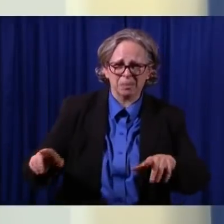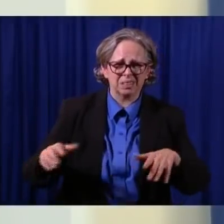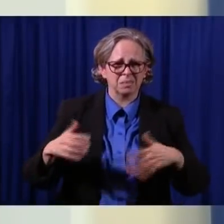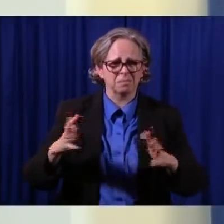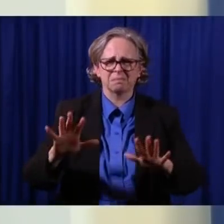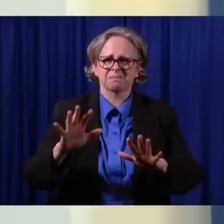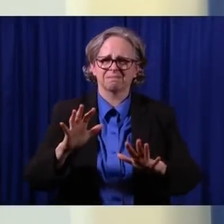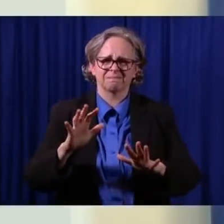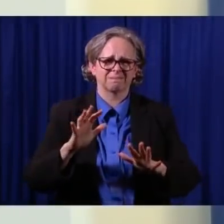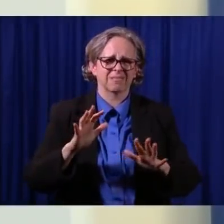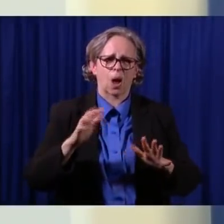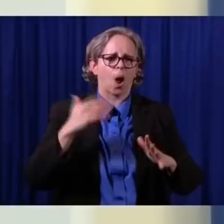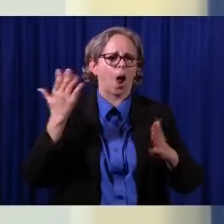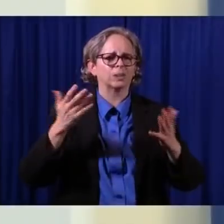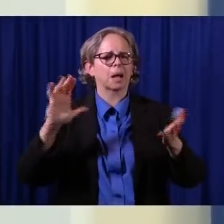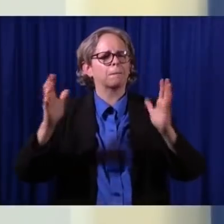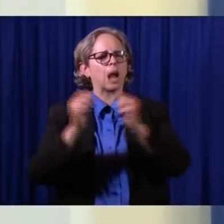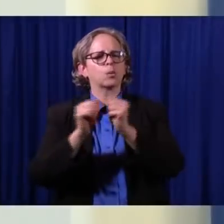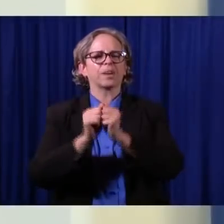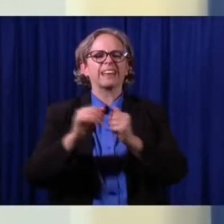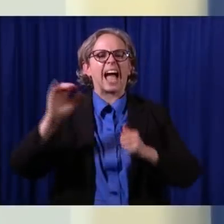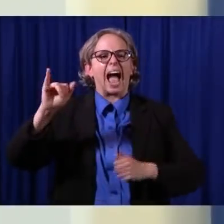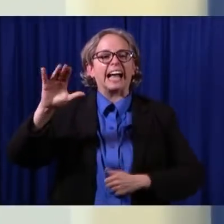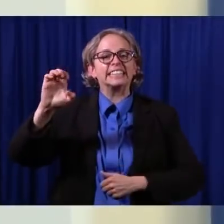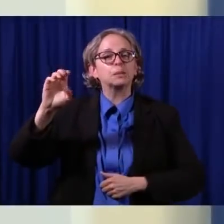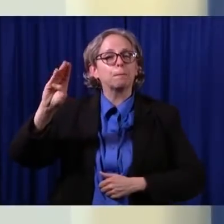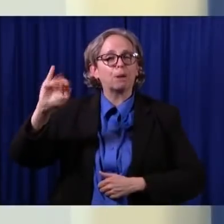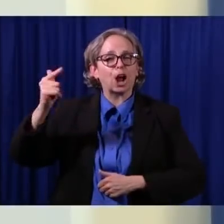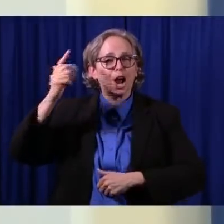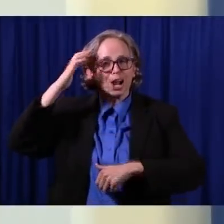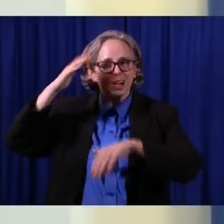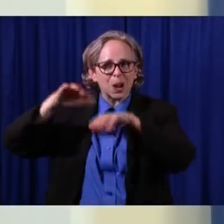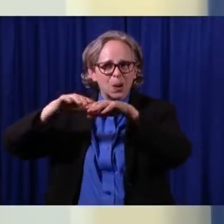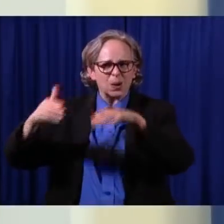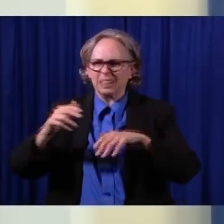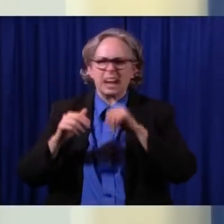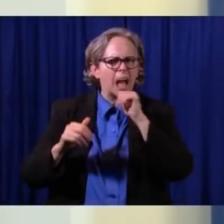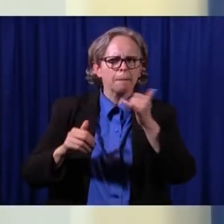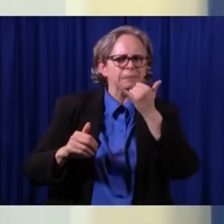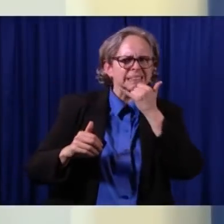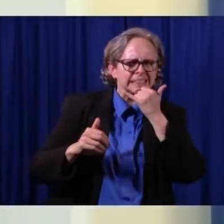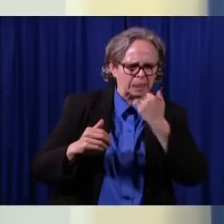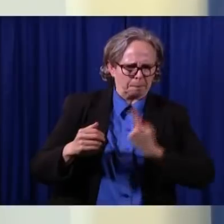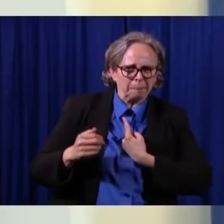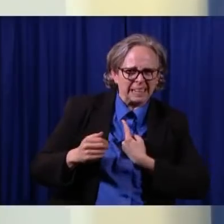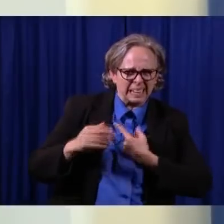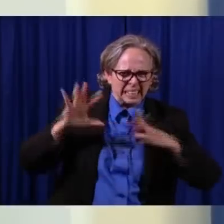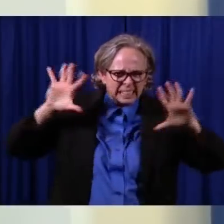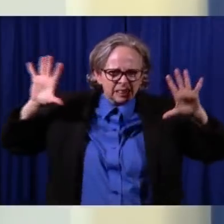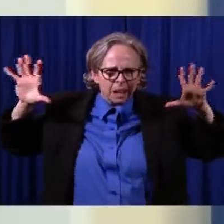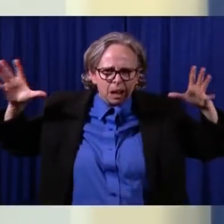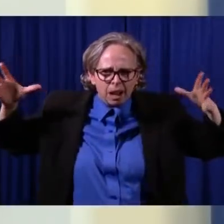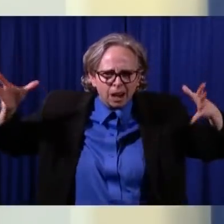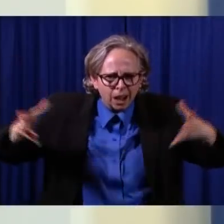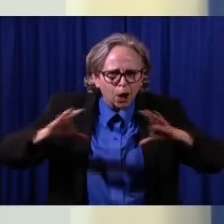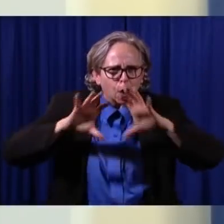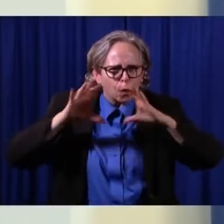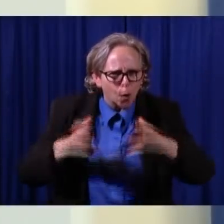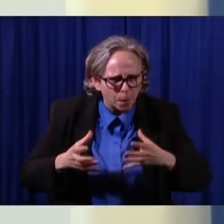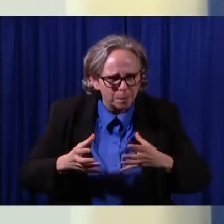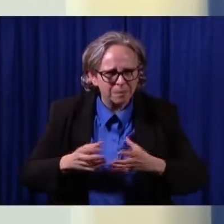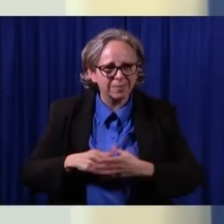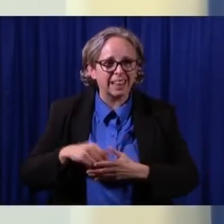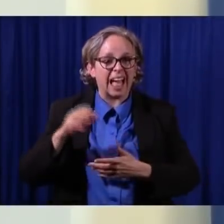the iceberg. I laughed when you said about some of the words in bedside manner. I'm thinking about things like Swiss cheese and layers